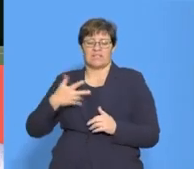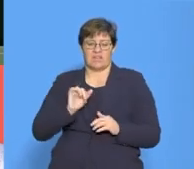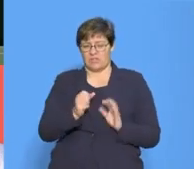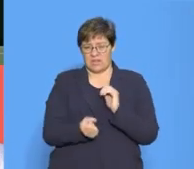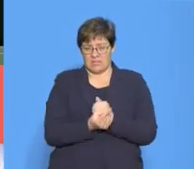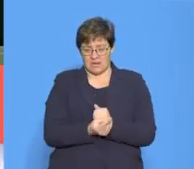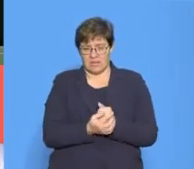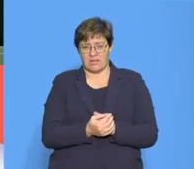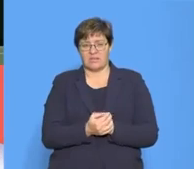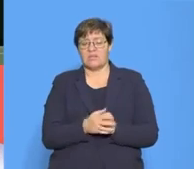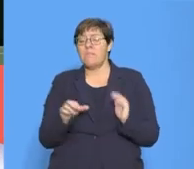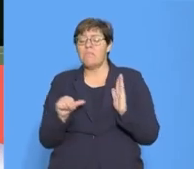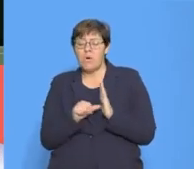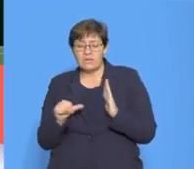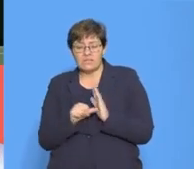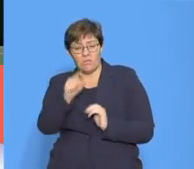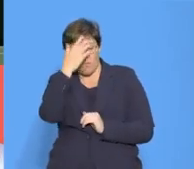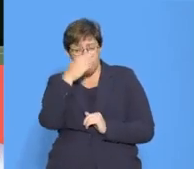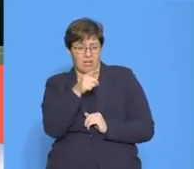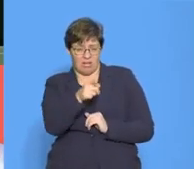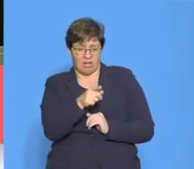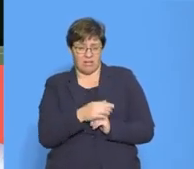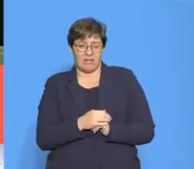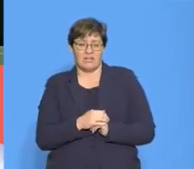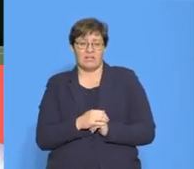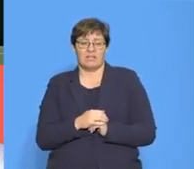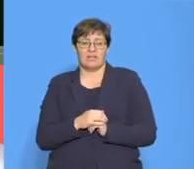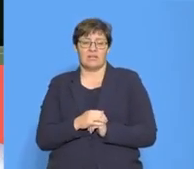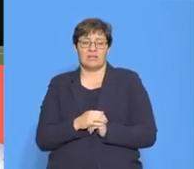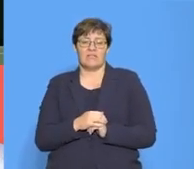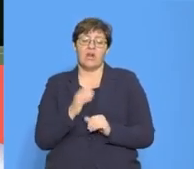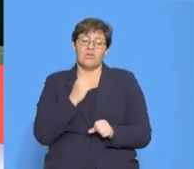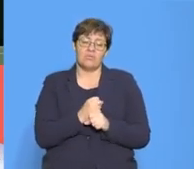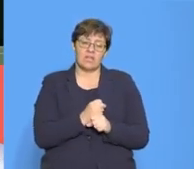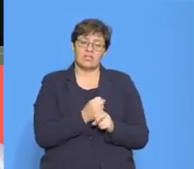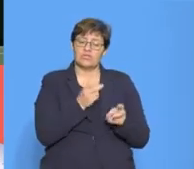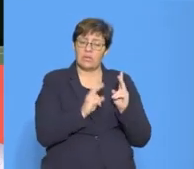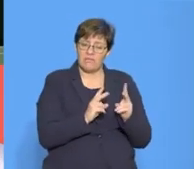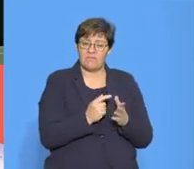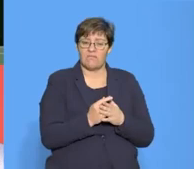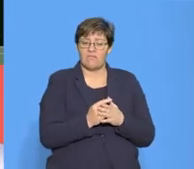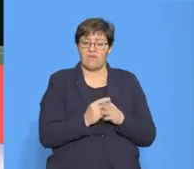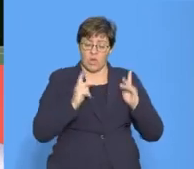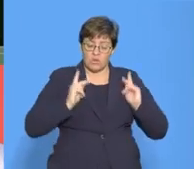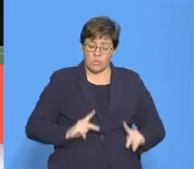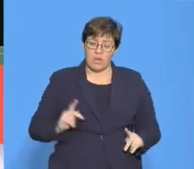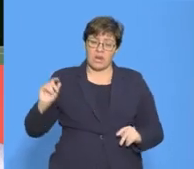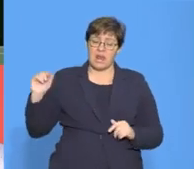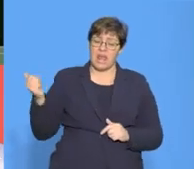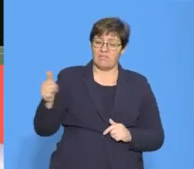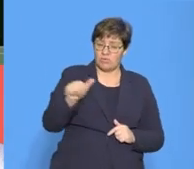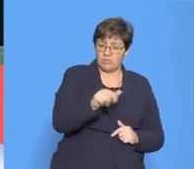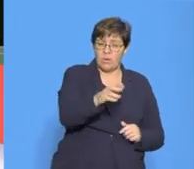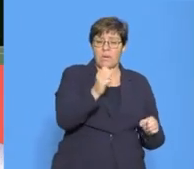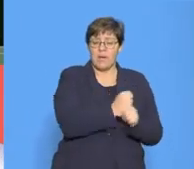bit of classification. So it's actually important that we know, we understand. And for grade 12 and for human evolution, you must